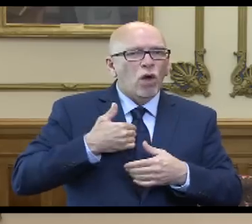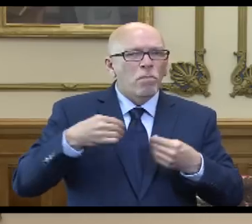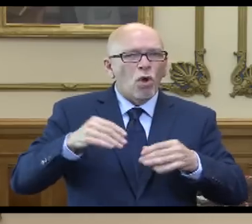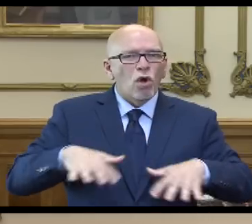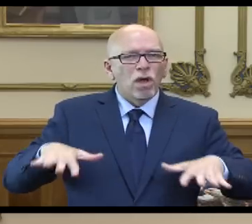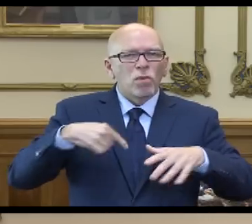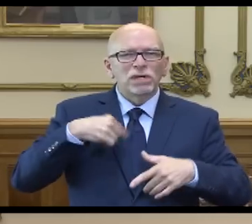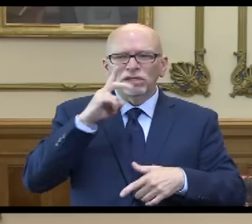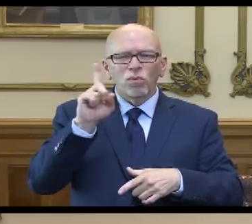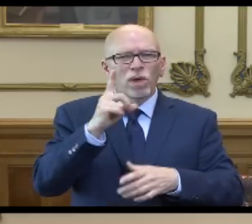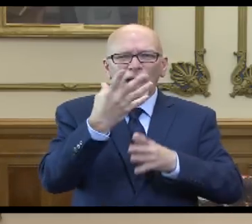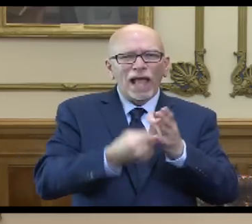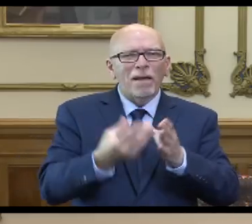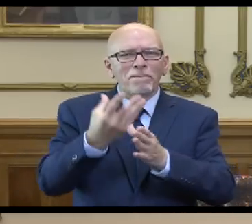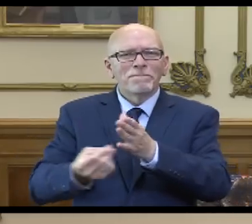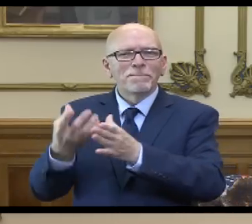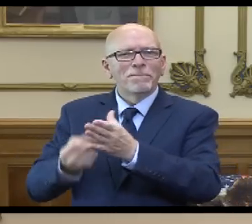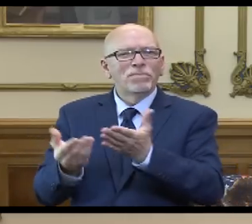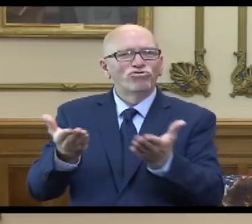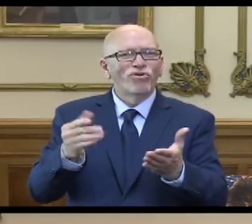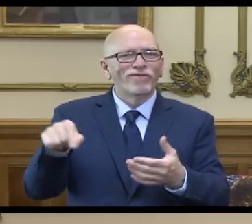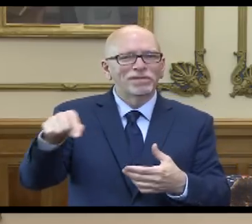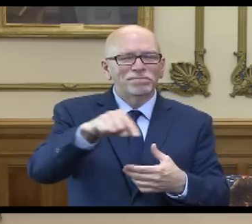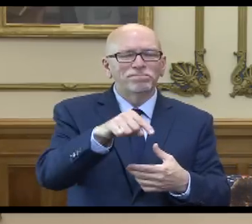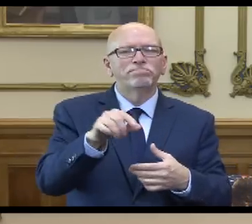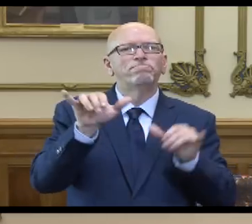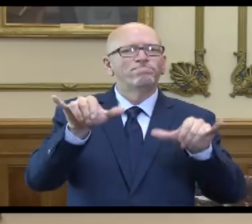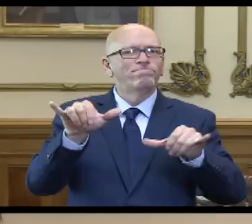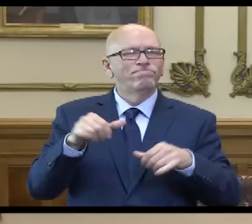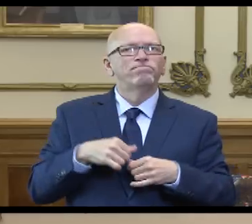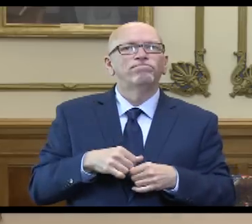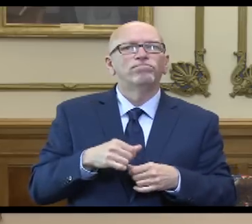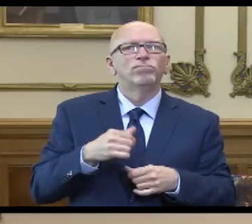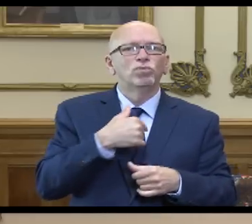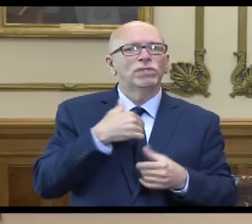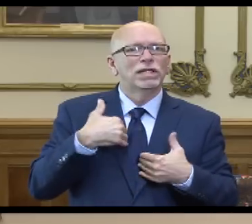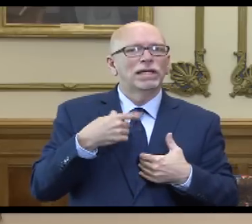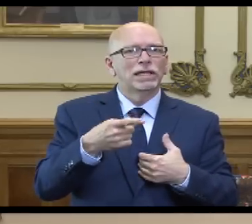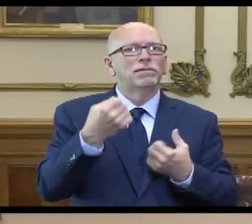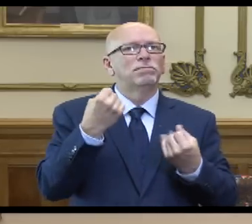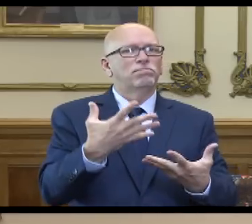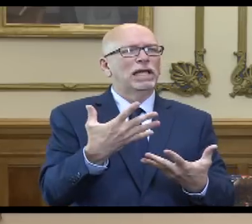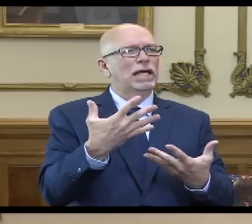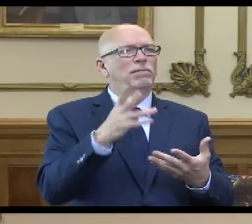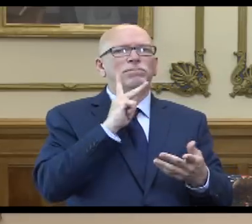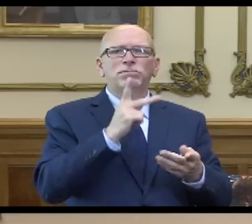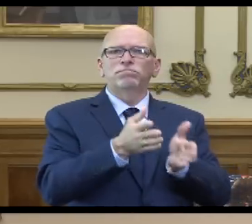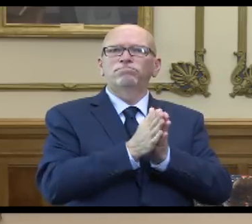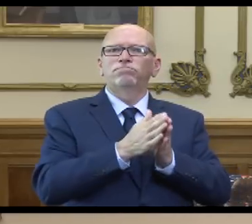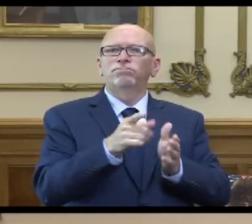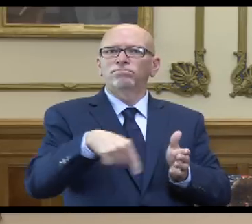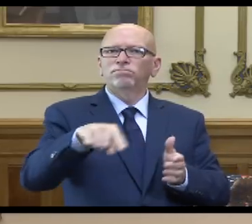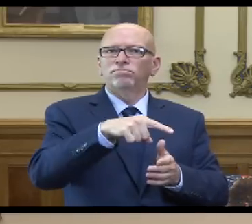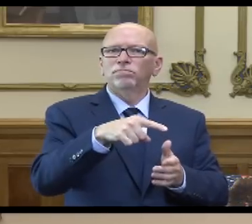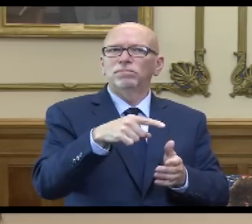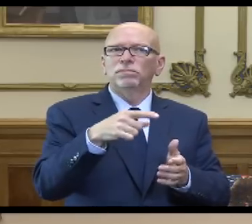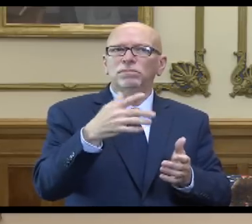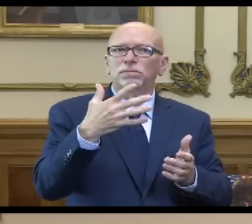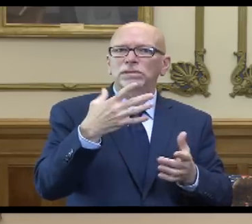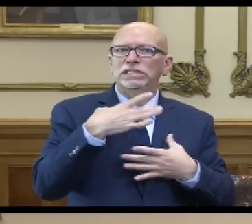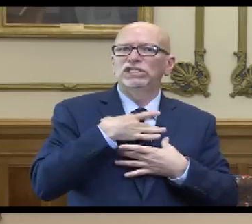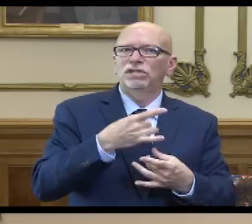where the gaps in our community were. We had an outpouring of interest from our members because of